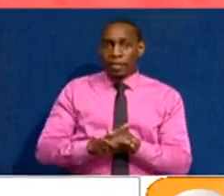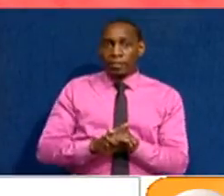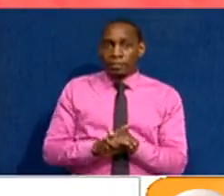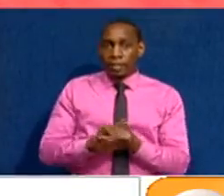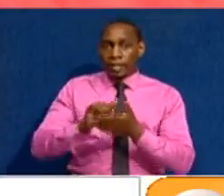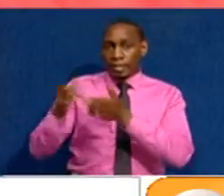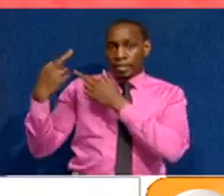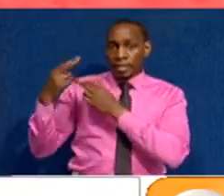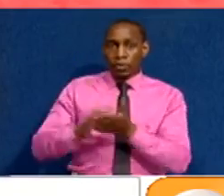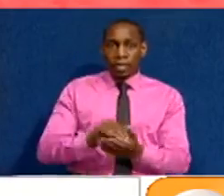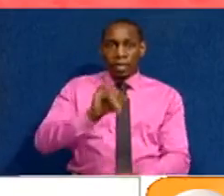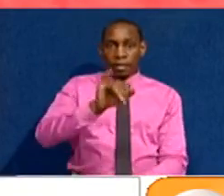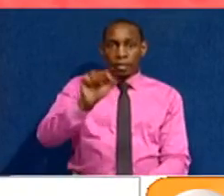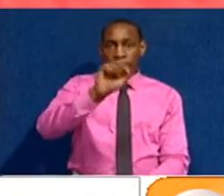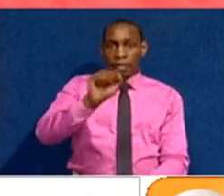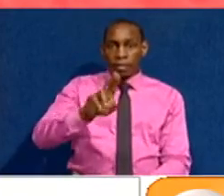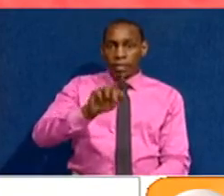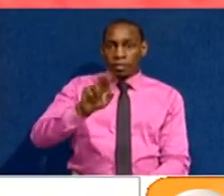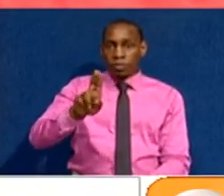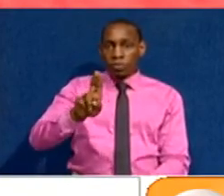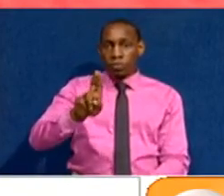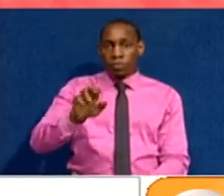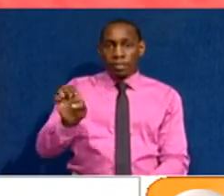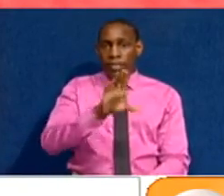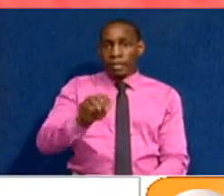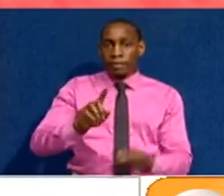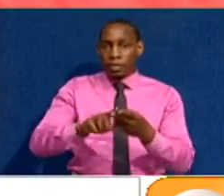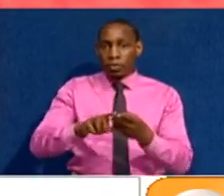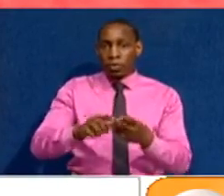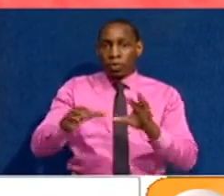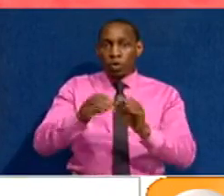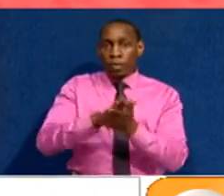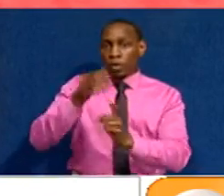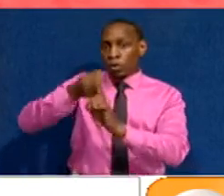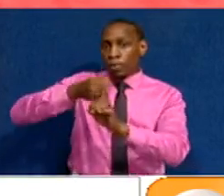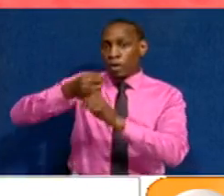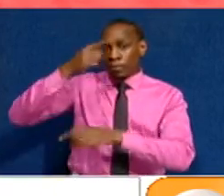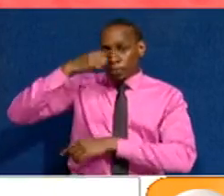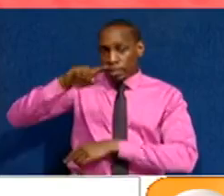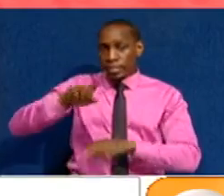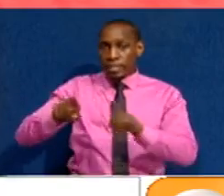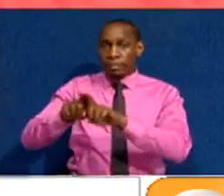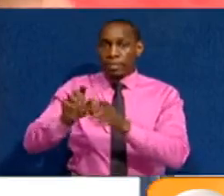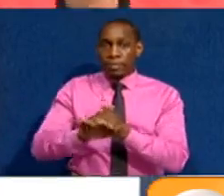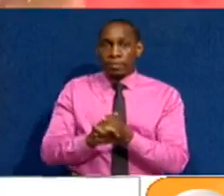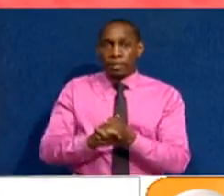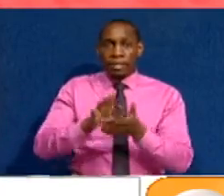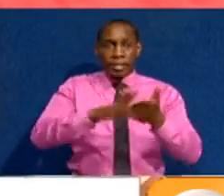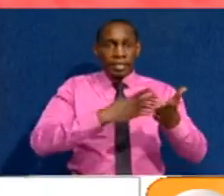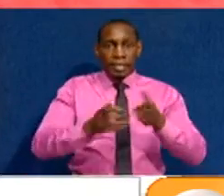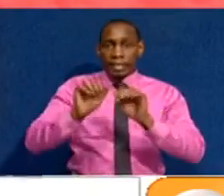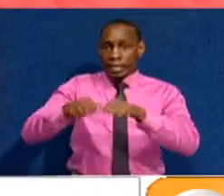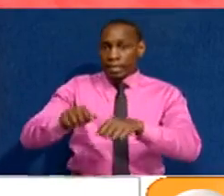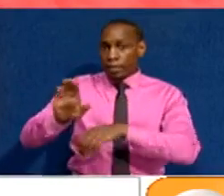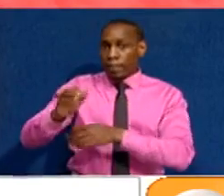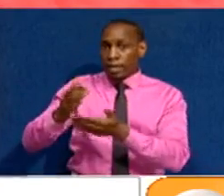is the role of Isuzu East Africa Cooperative Bank in terms of pushing for policies and parameters that will